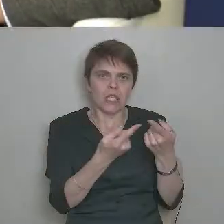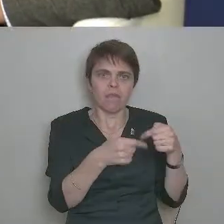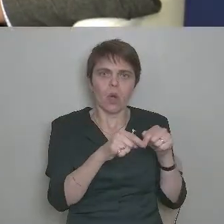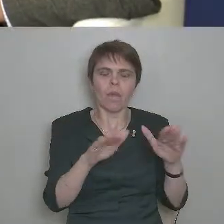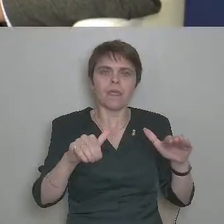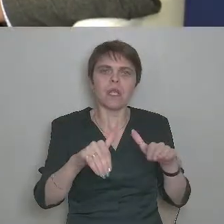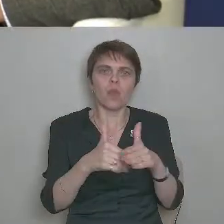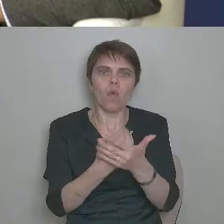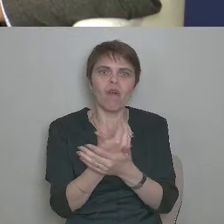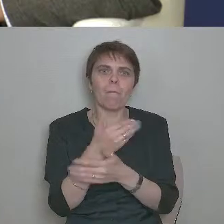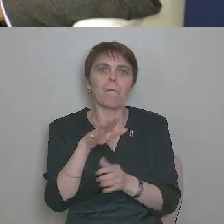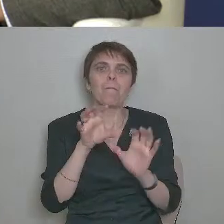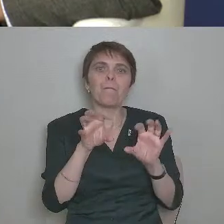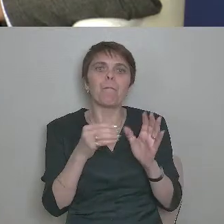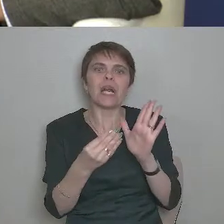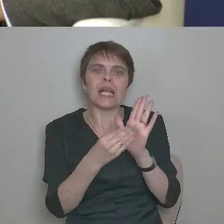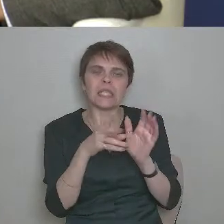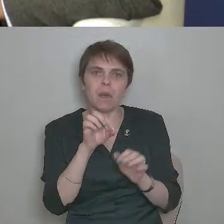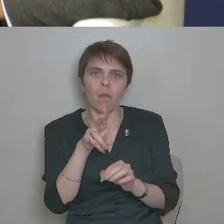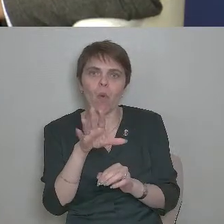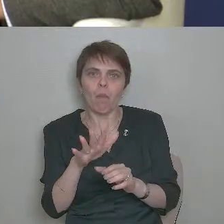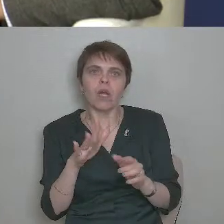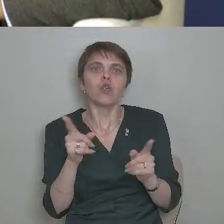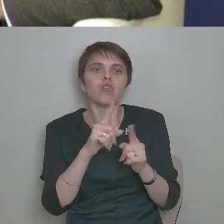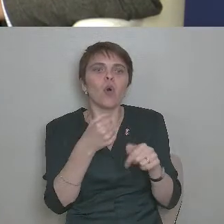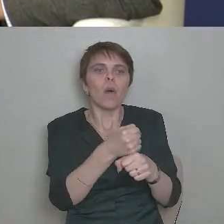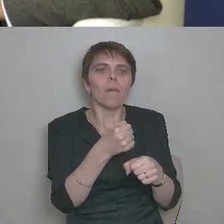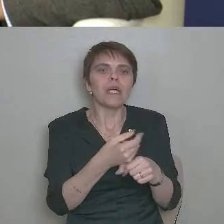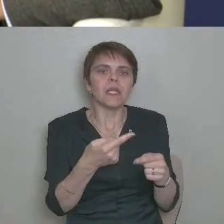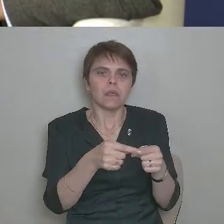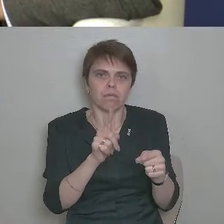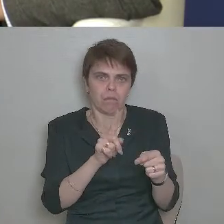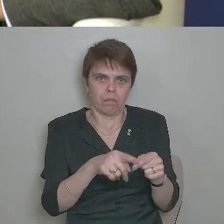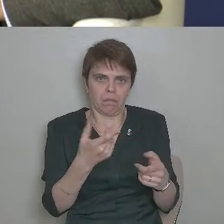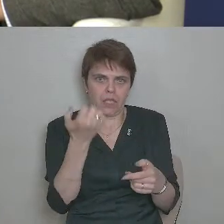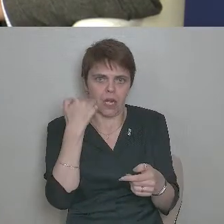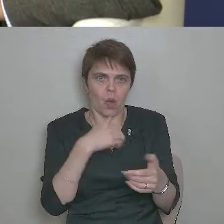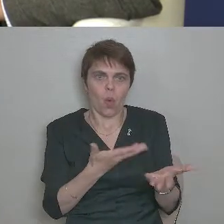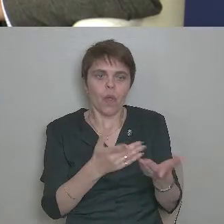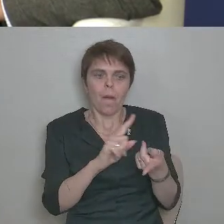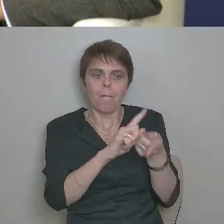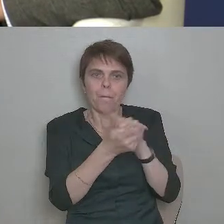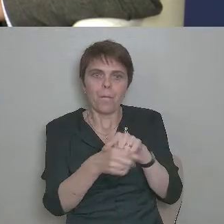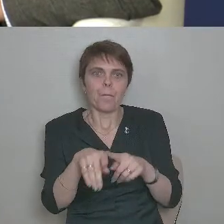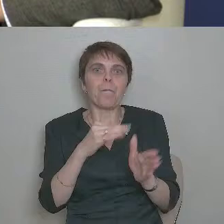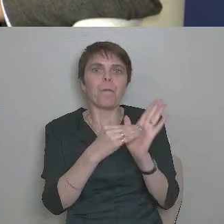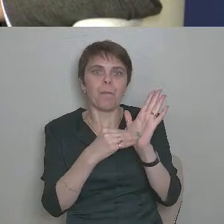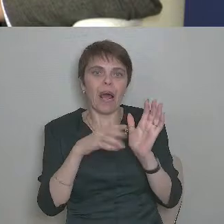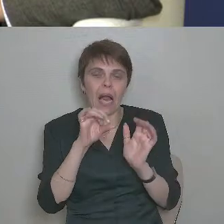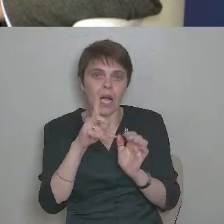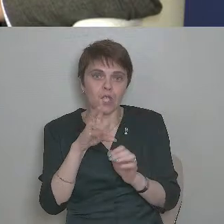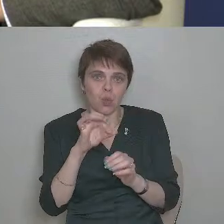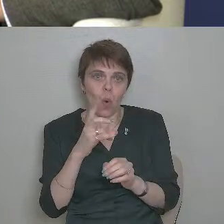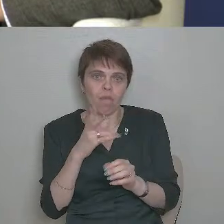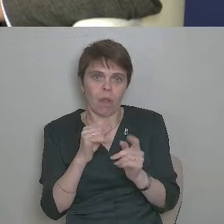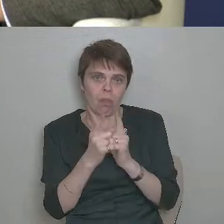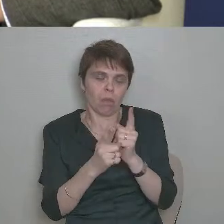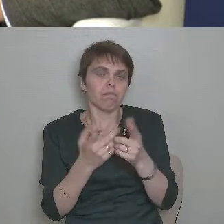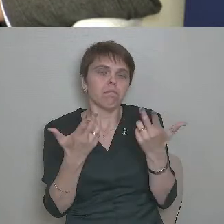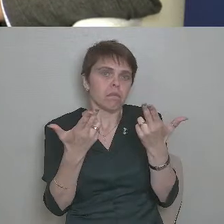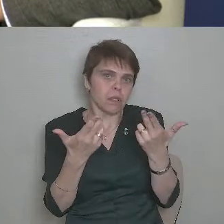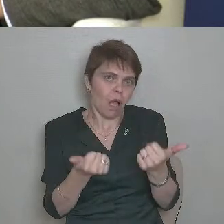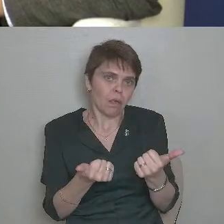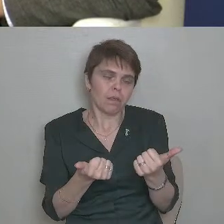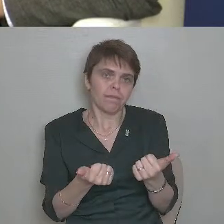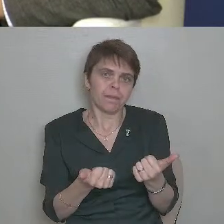now the new rayons have been created. So what should they do with that old rayon organization? Should it be